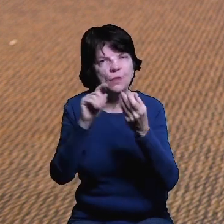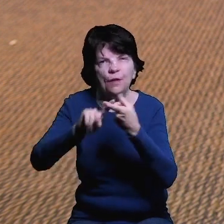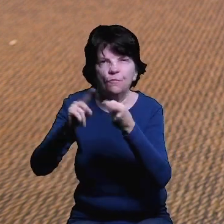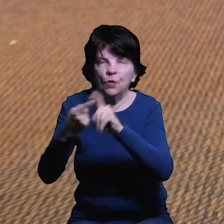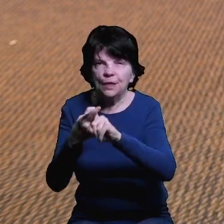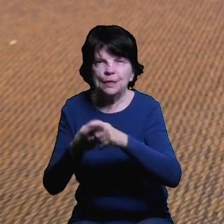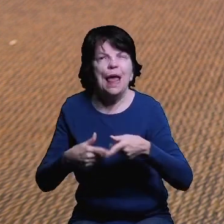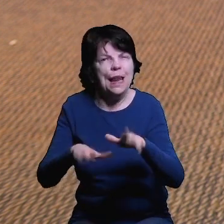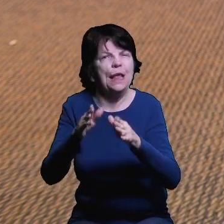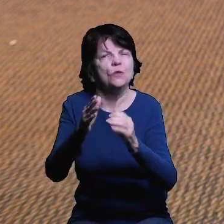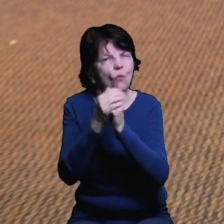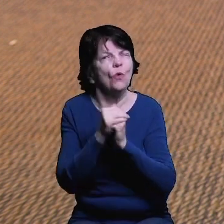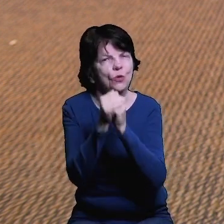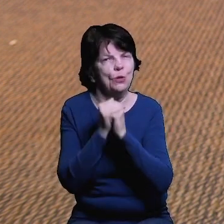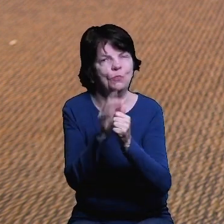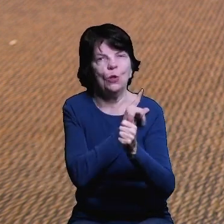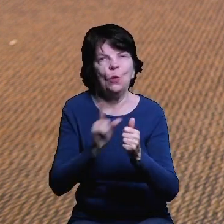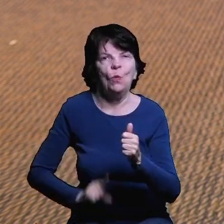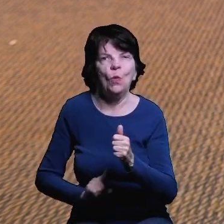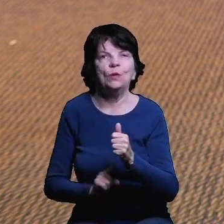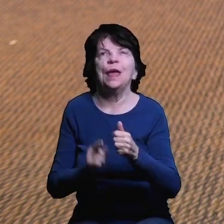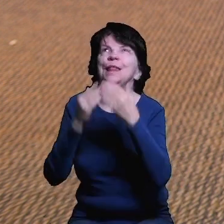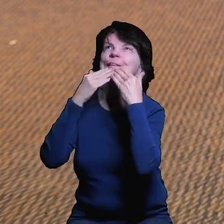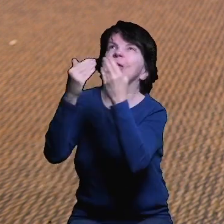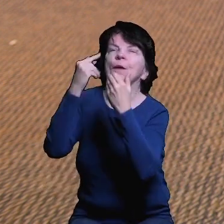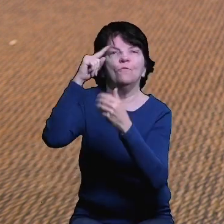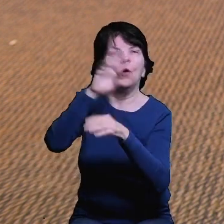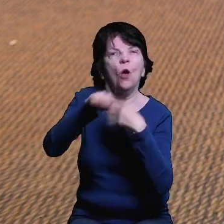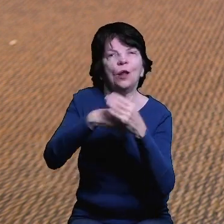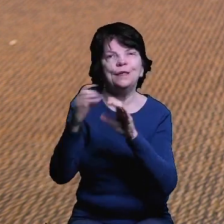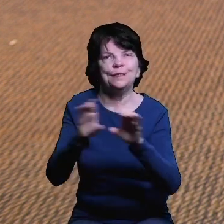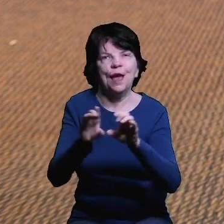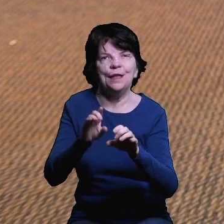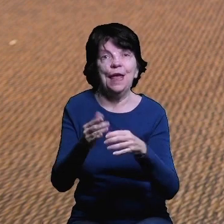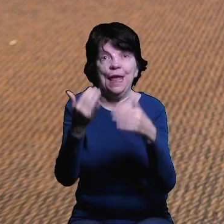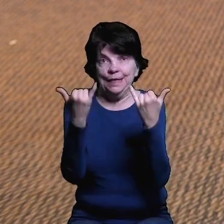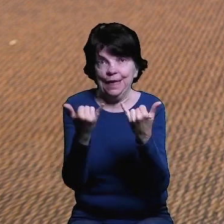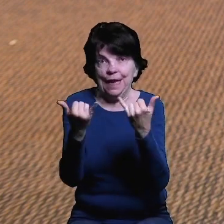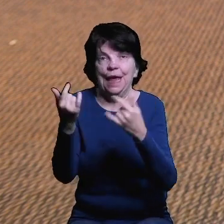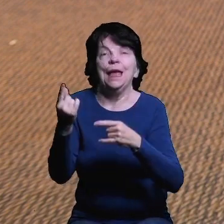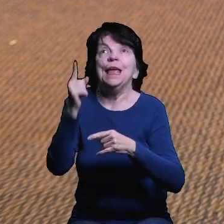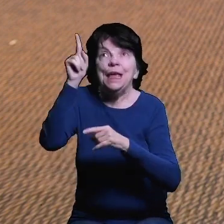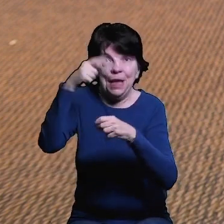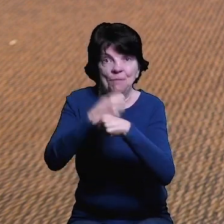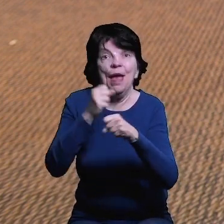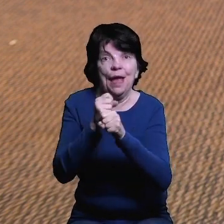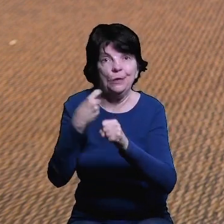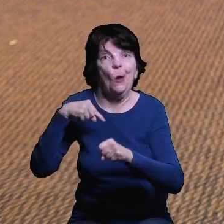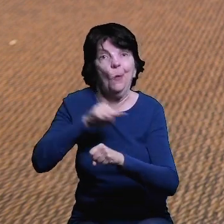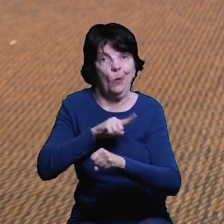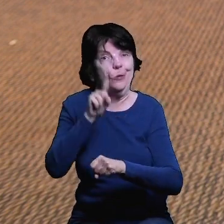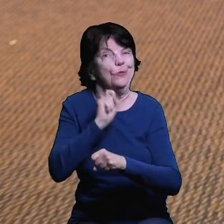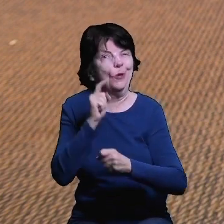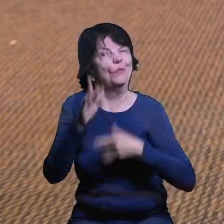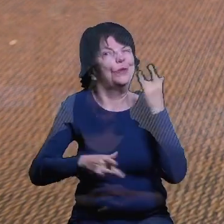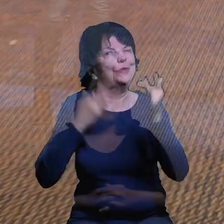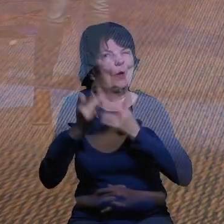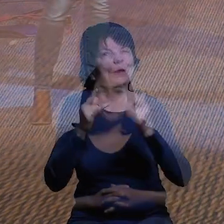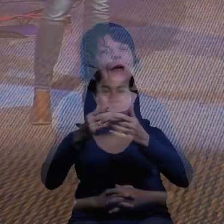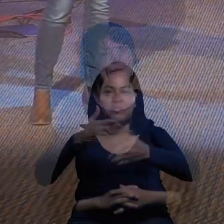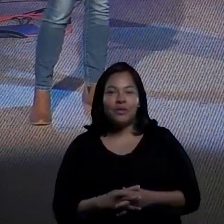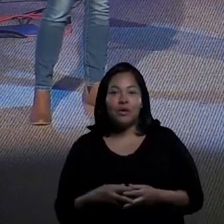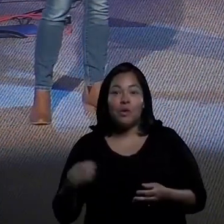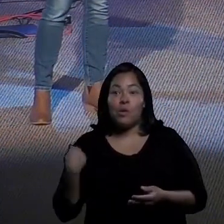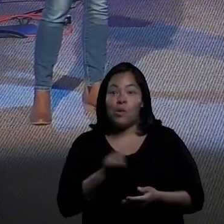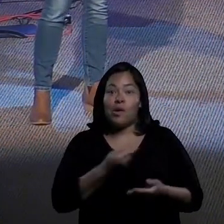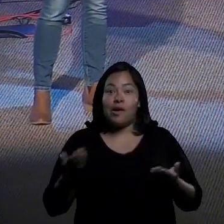thank the Lord for all of what He's done for us, for this is the day that the Lord has made. We are to rejoice and to be glad in it.